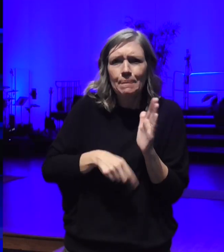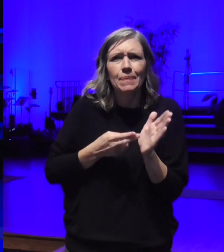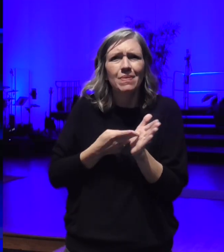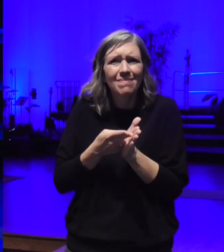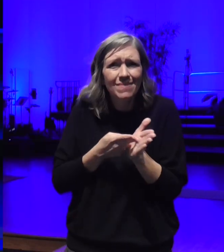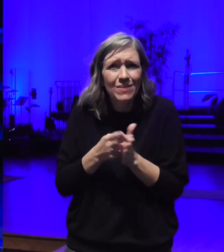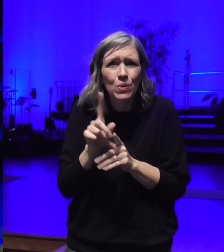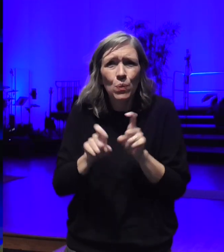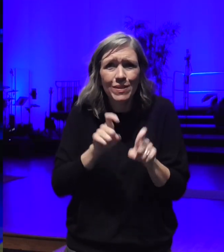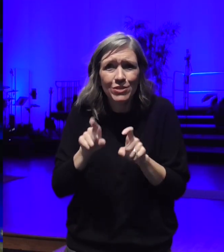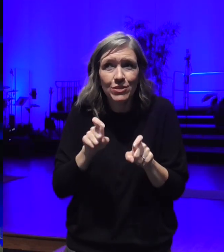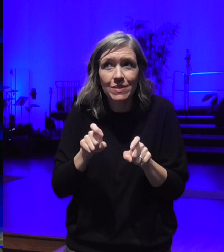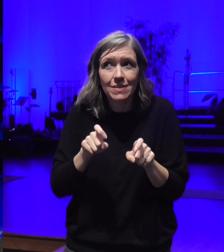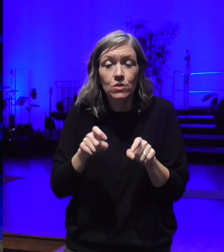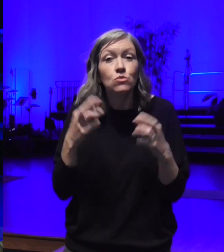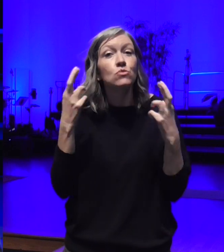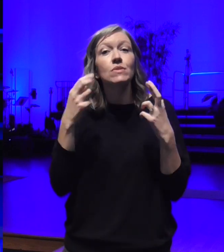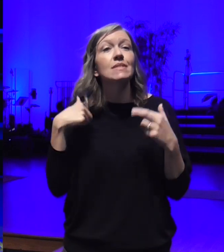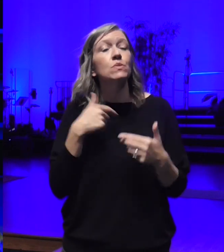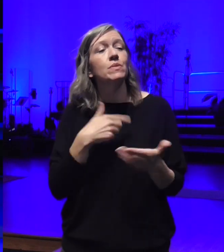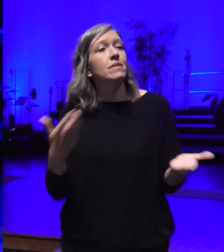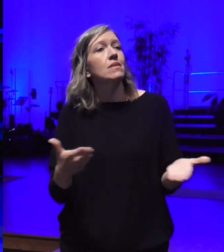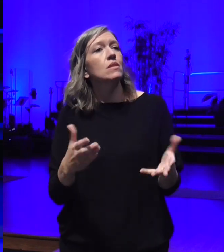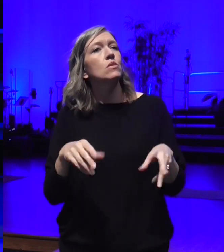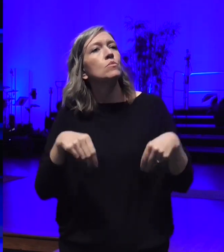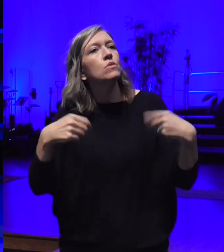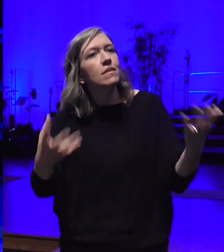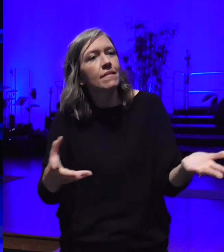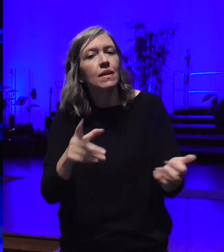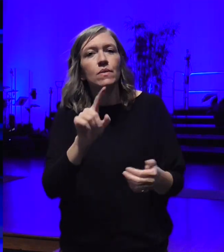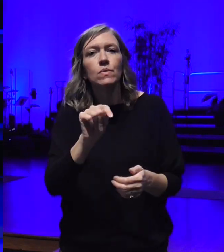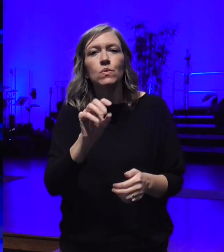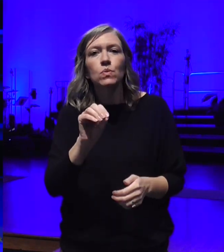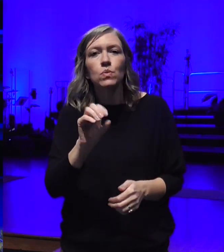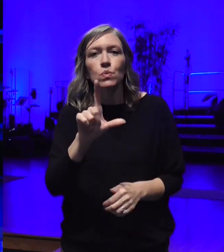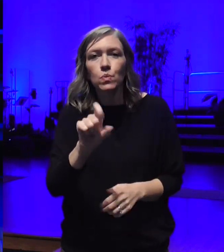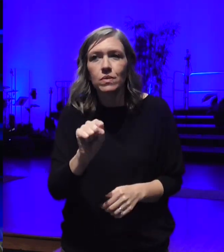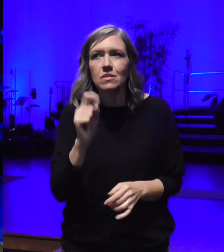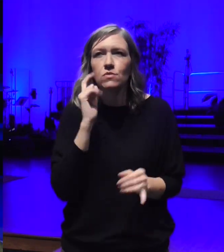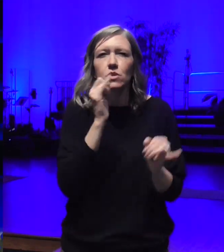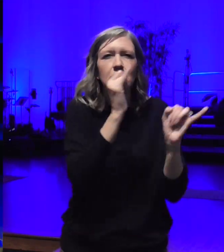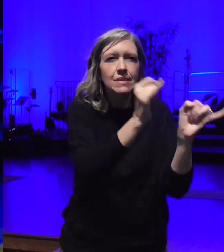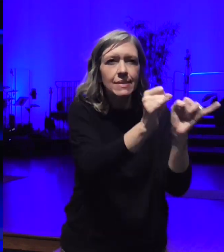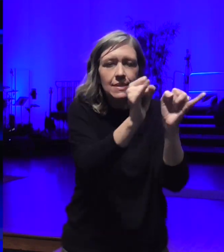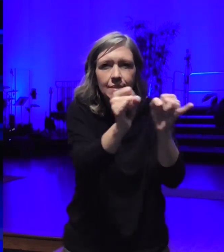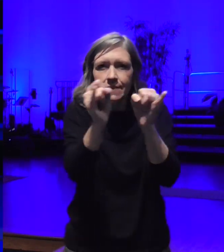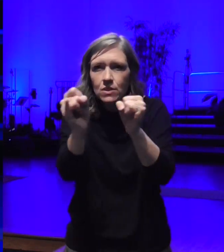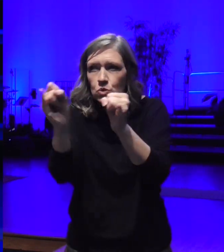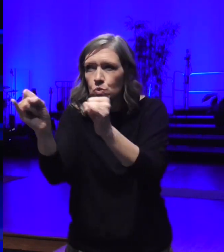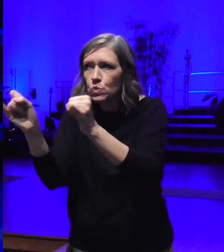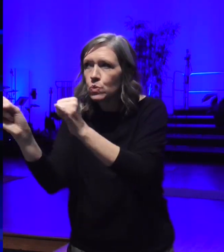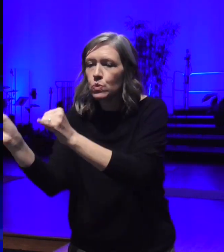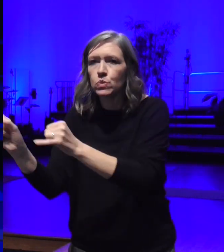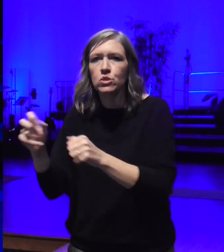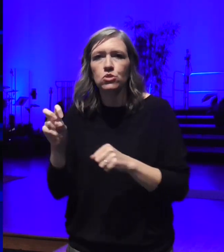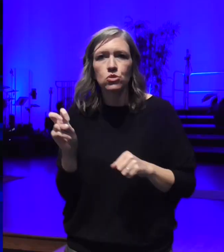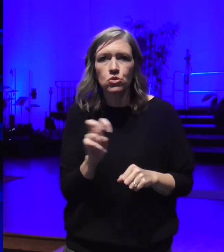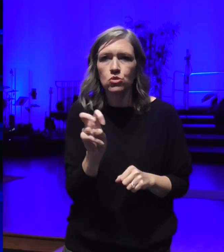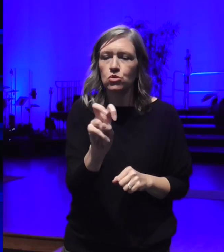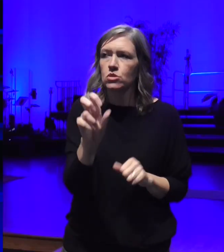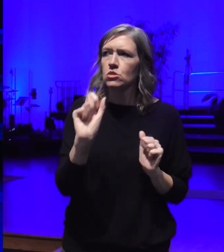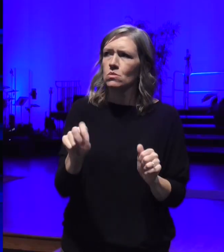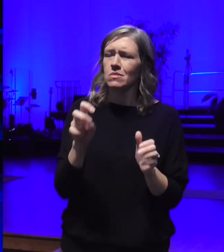to provide the tools for our individual journey so that we can live in to